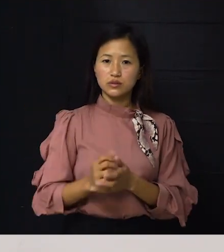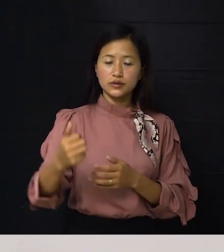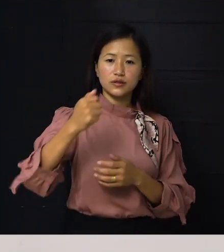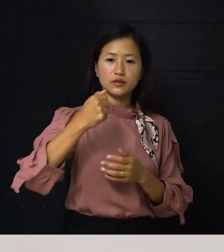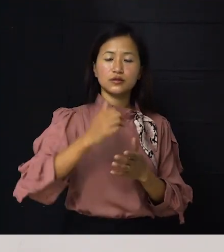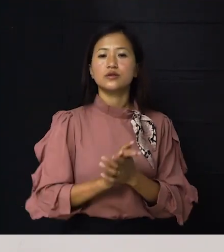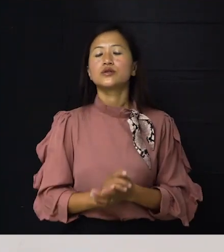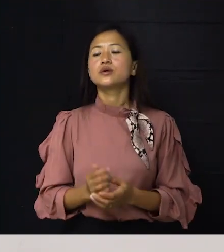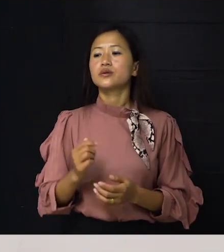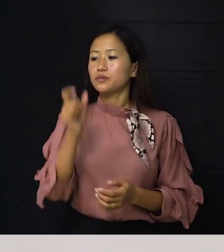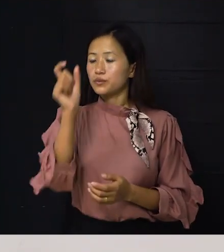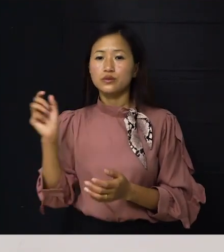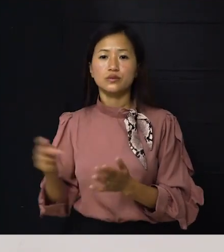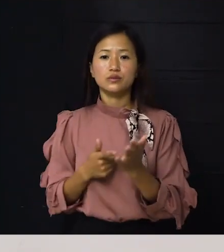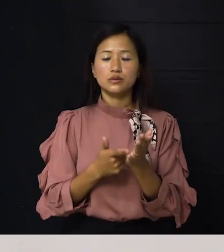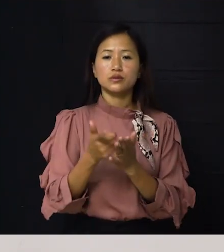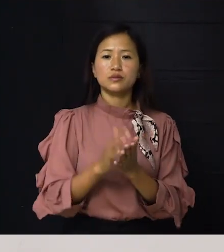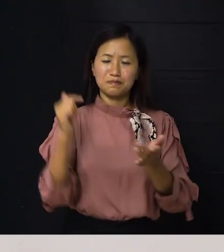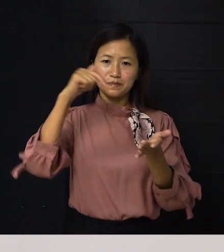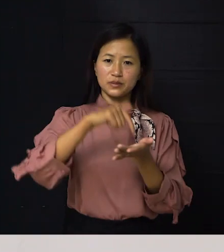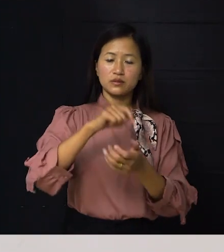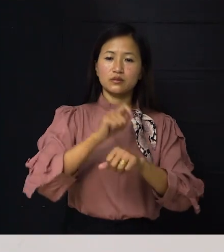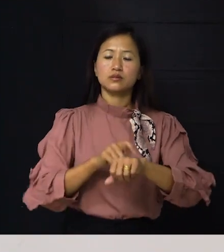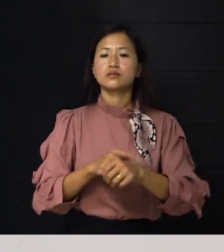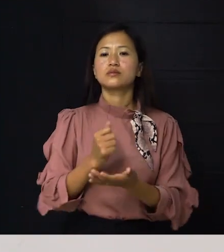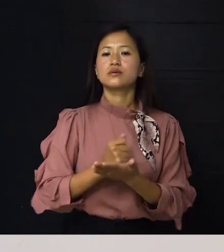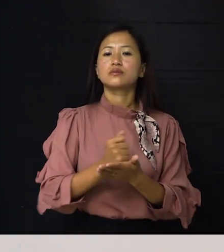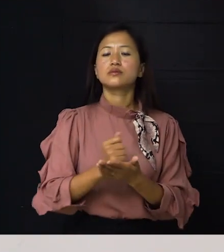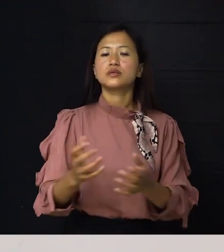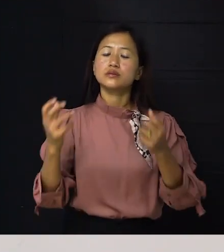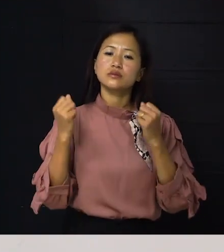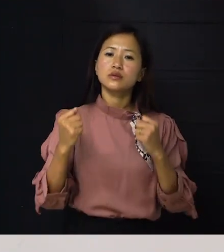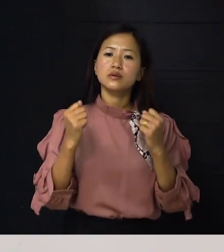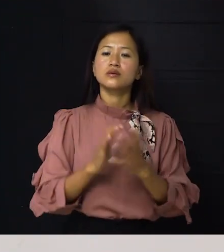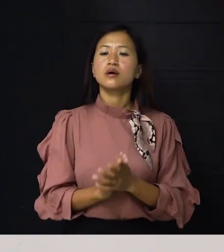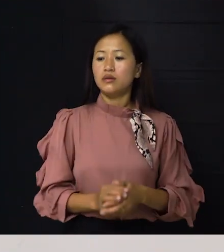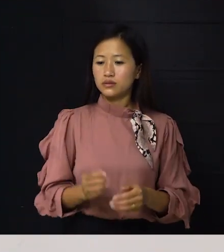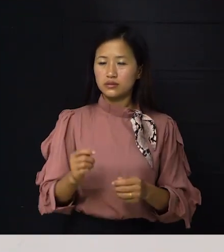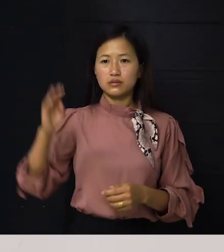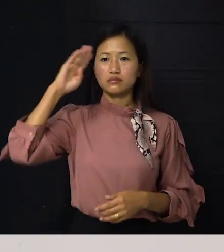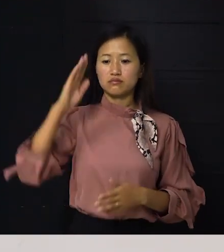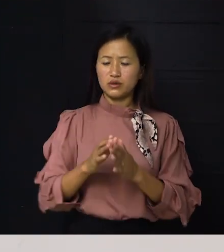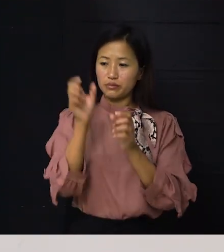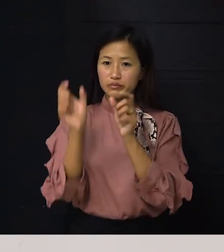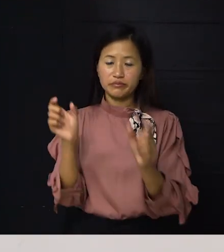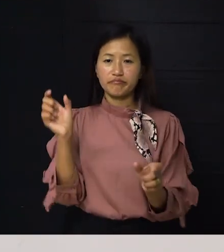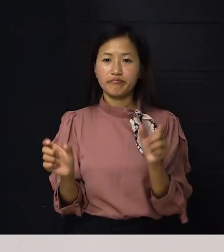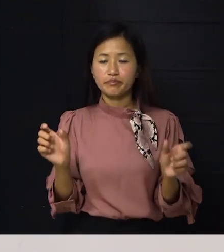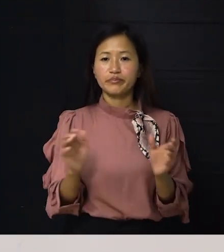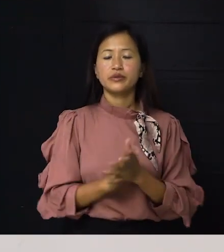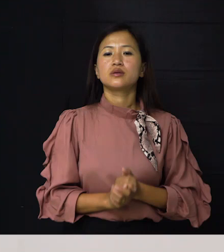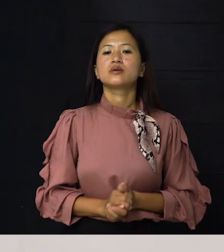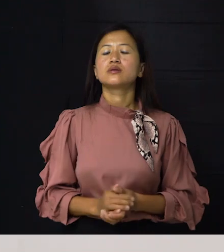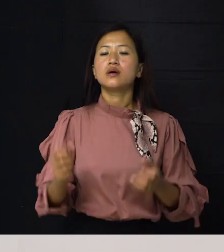the Persian rulers, and in the meantime, he was trying to strengthen his army. So when he was